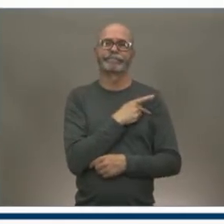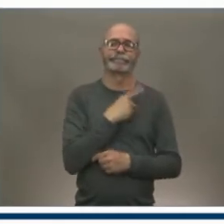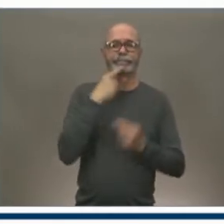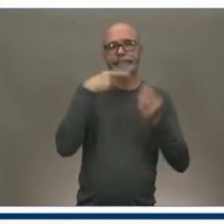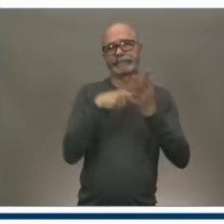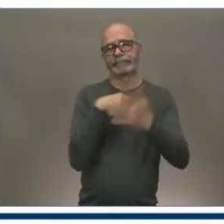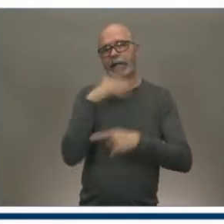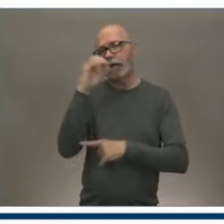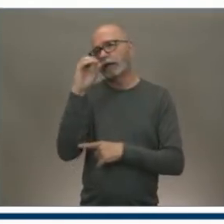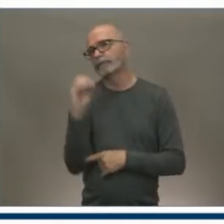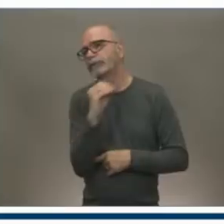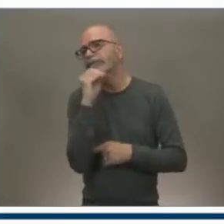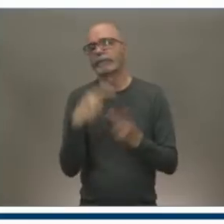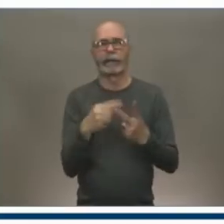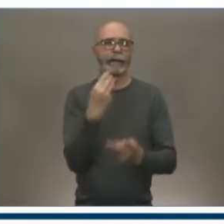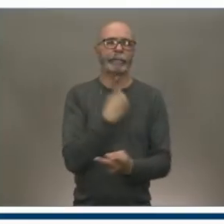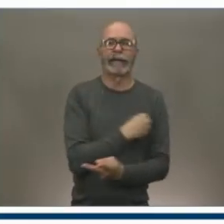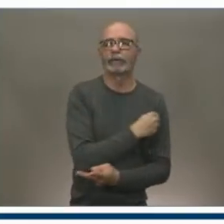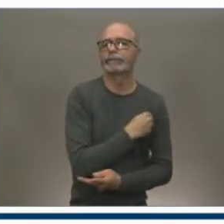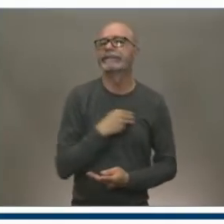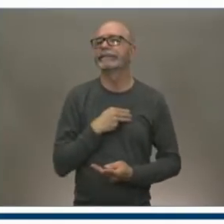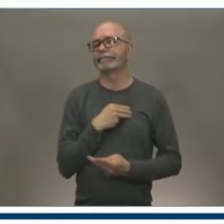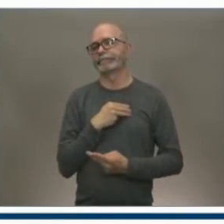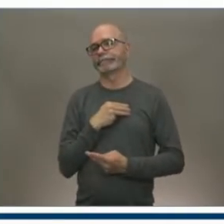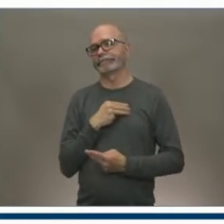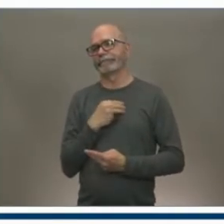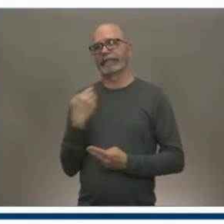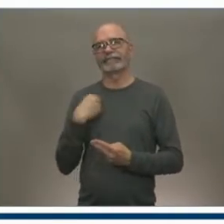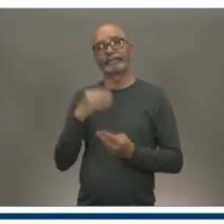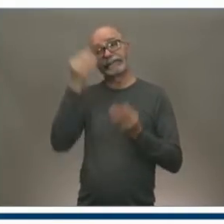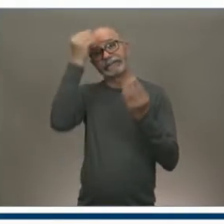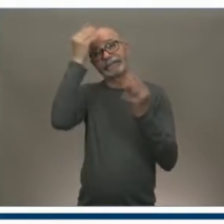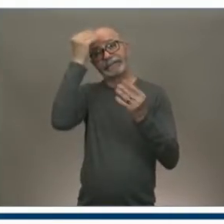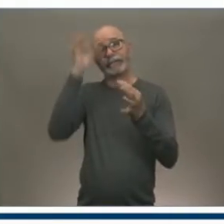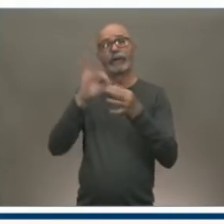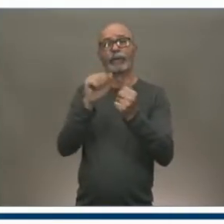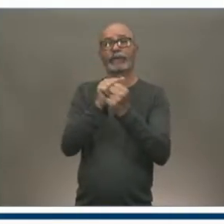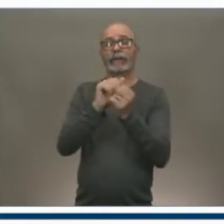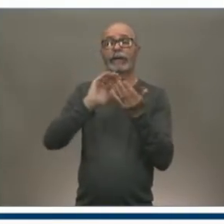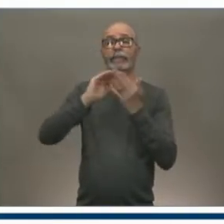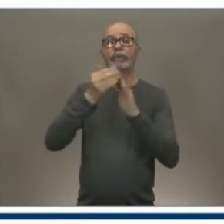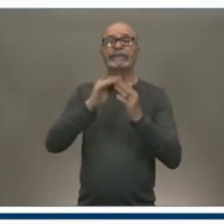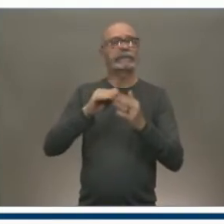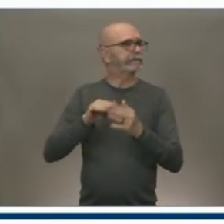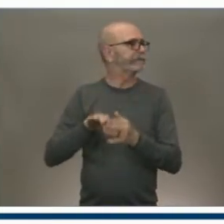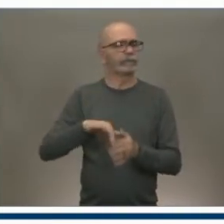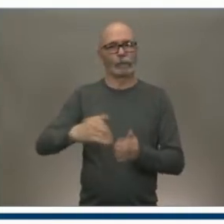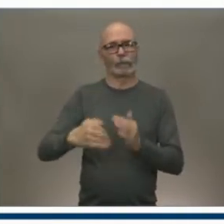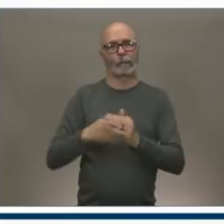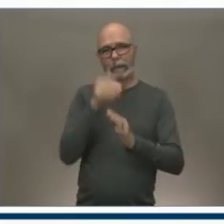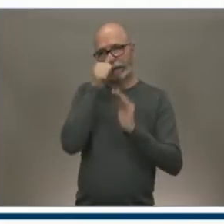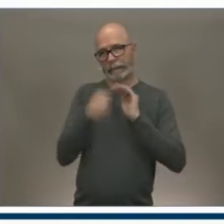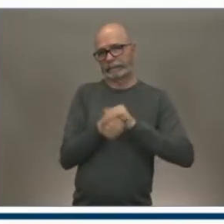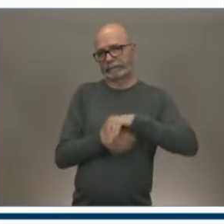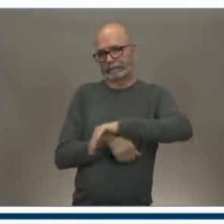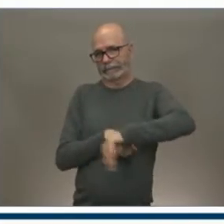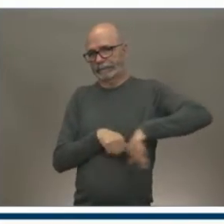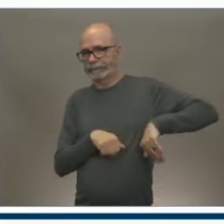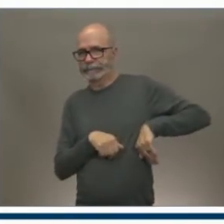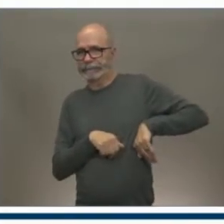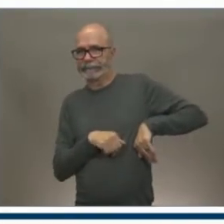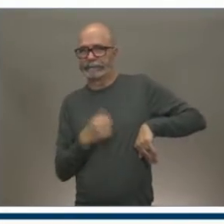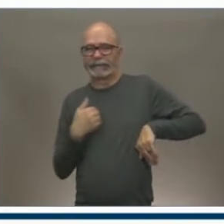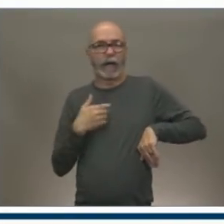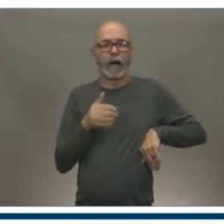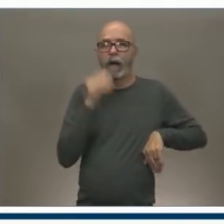Manitoba, finding marginalized communities are more likely to experience adverse outcomes